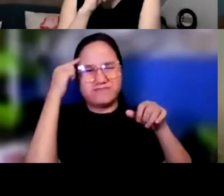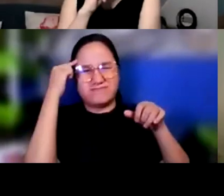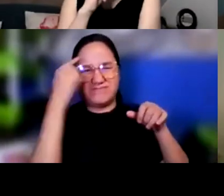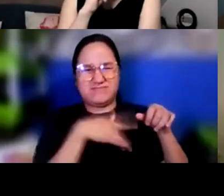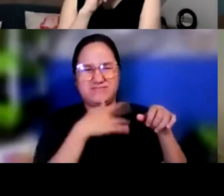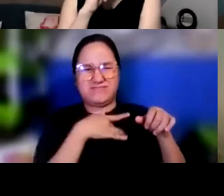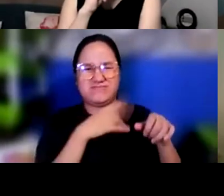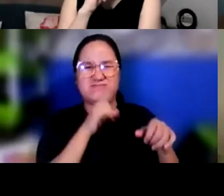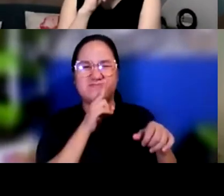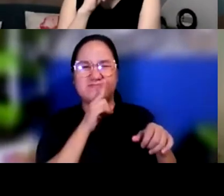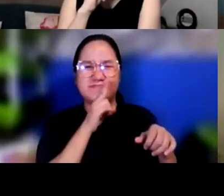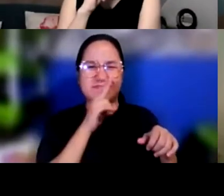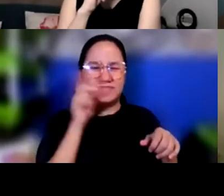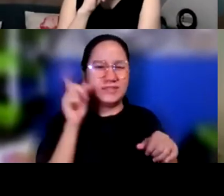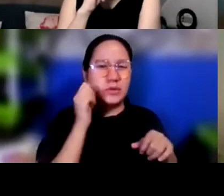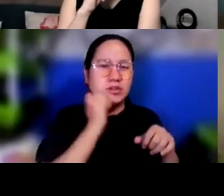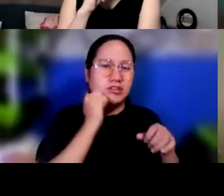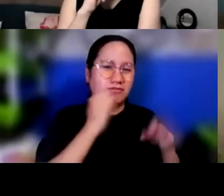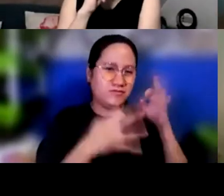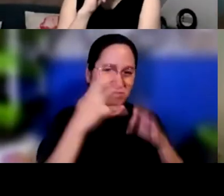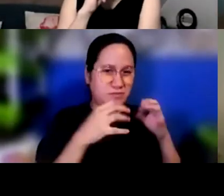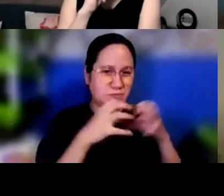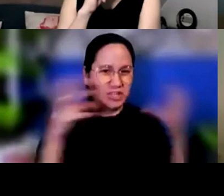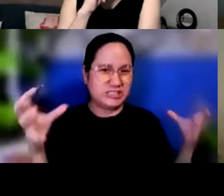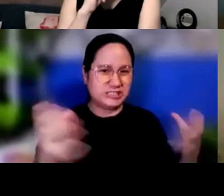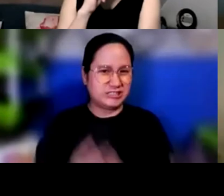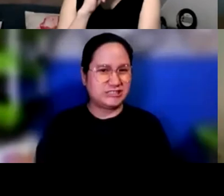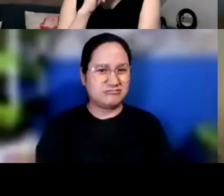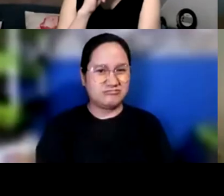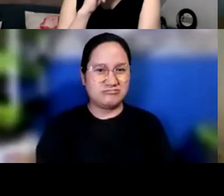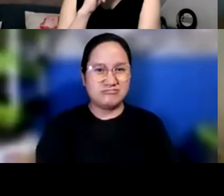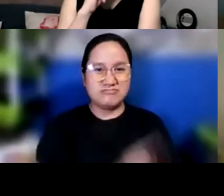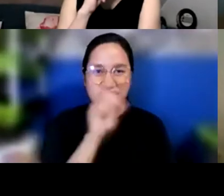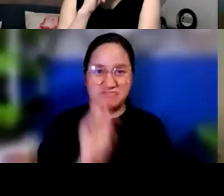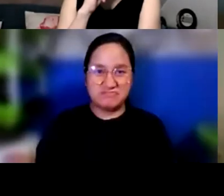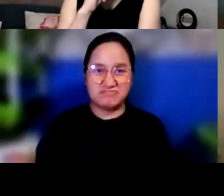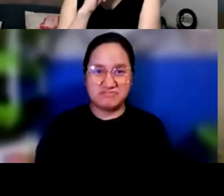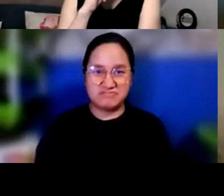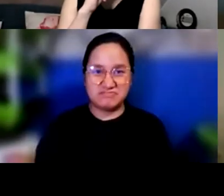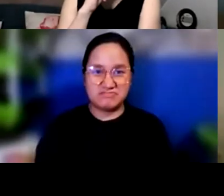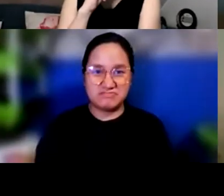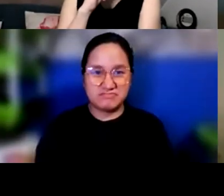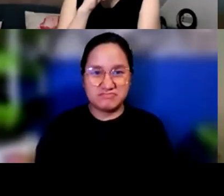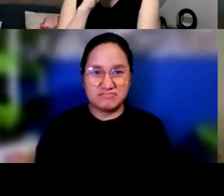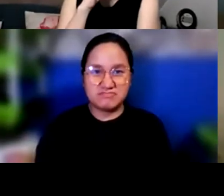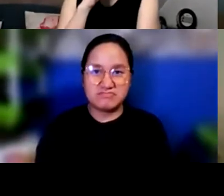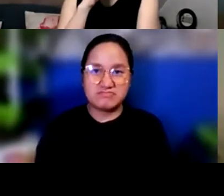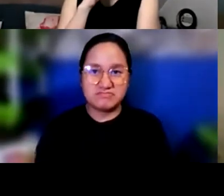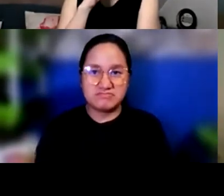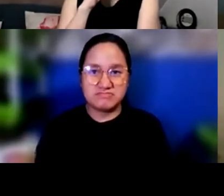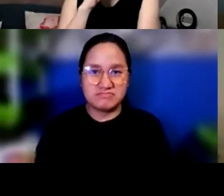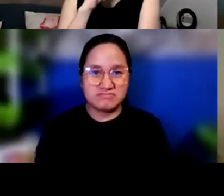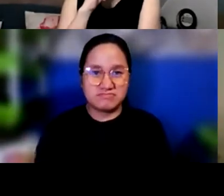parang nagiging magulo. We try to give them benefit of the doubt, but sometimes sobra na, parang it's too much.